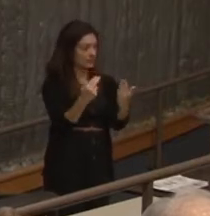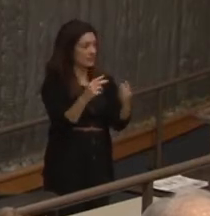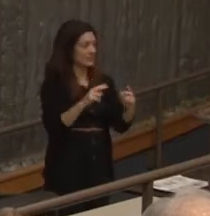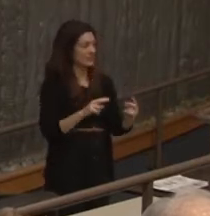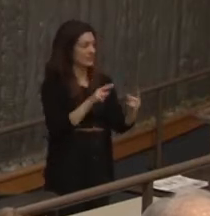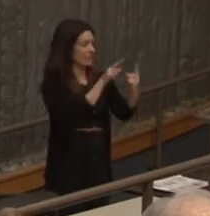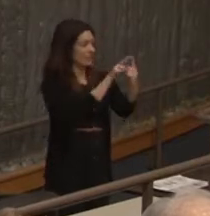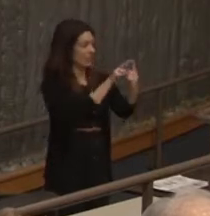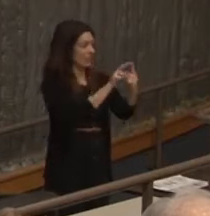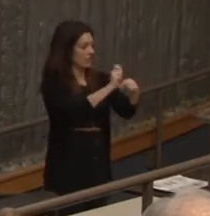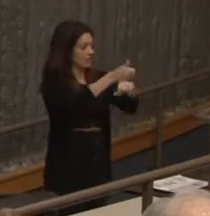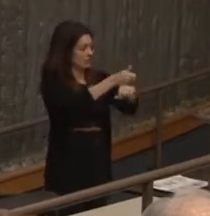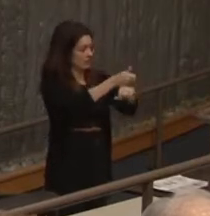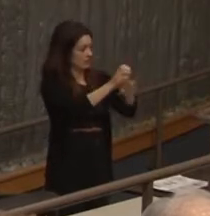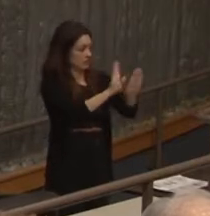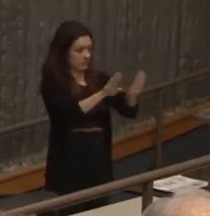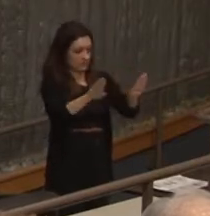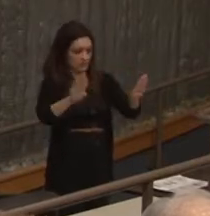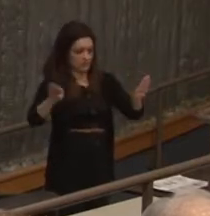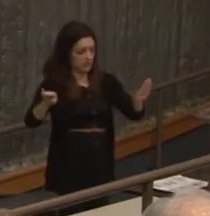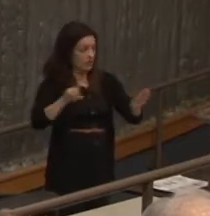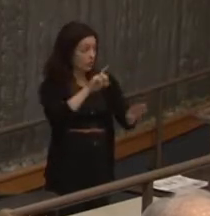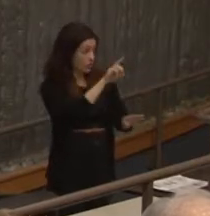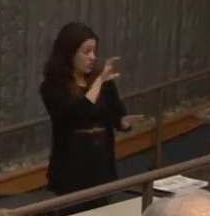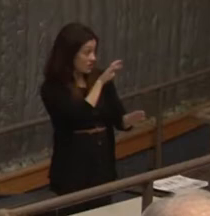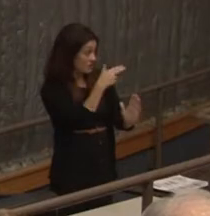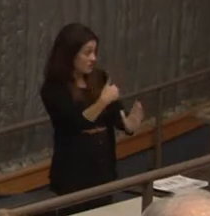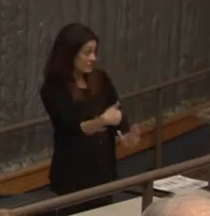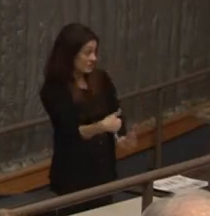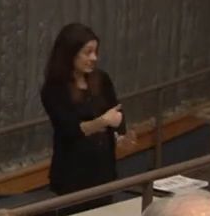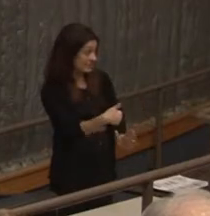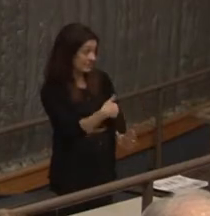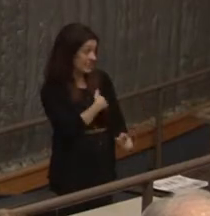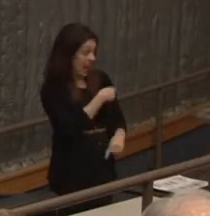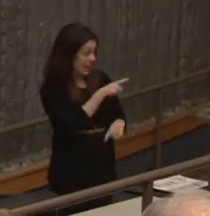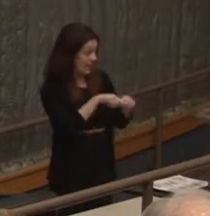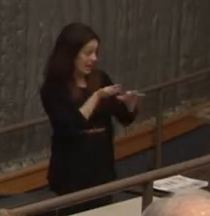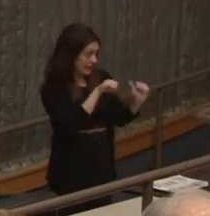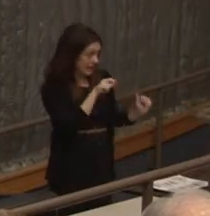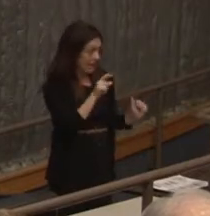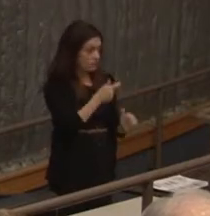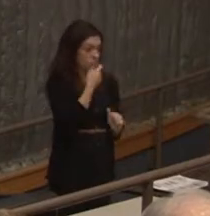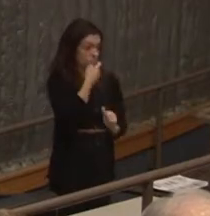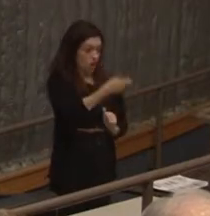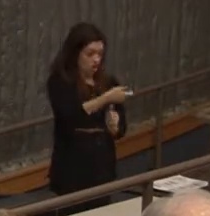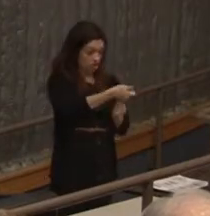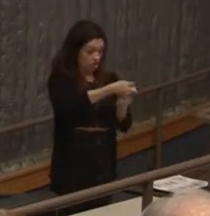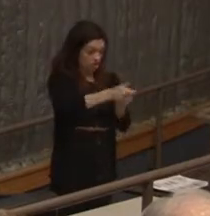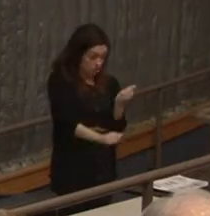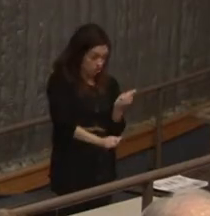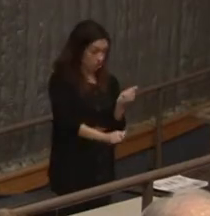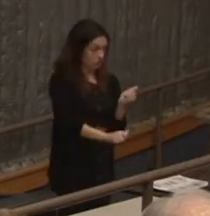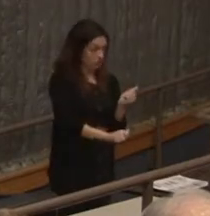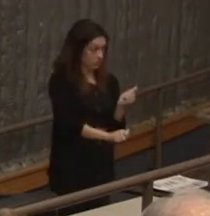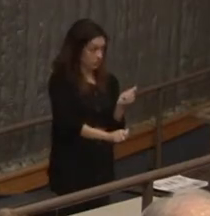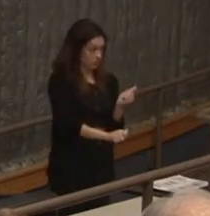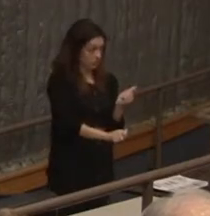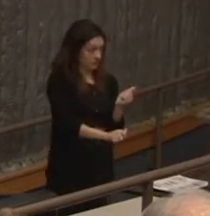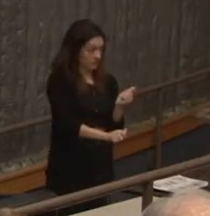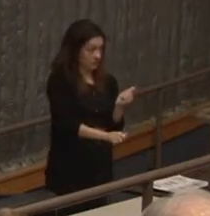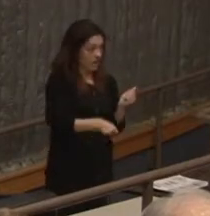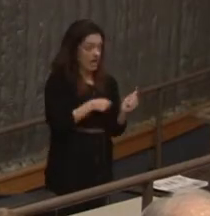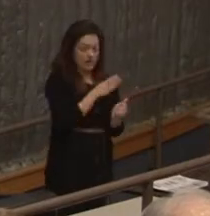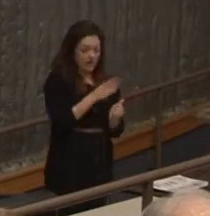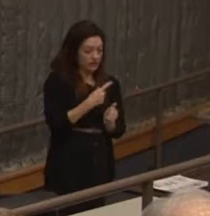easel. And when there are 100 paintings, I can't leave until I've watched each one. And sometimes we talk. I never say